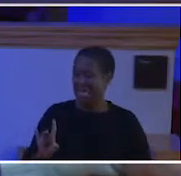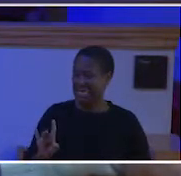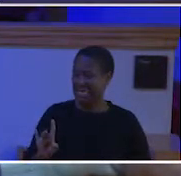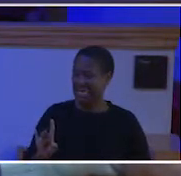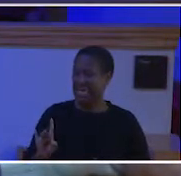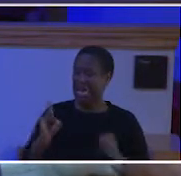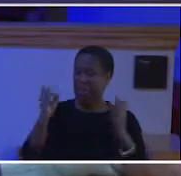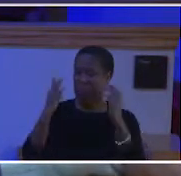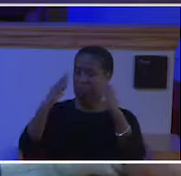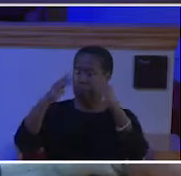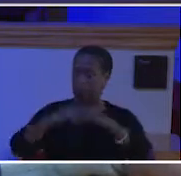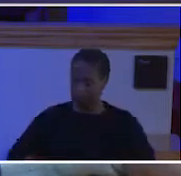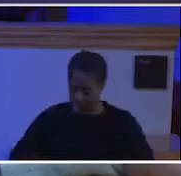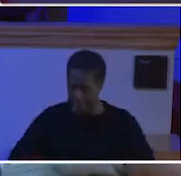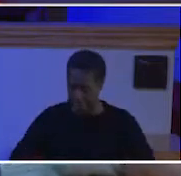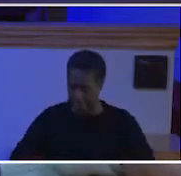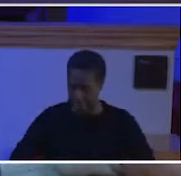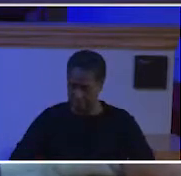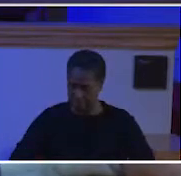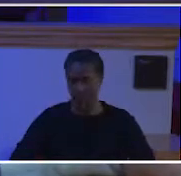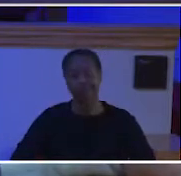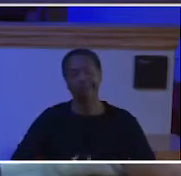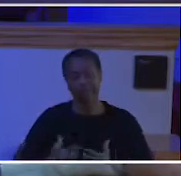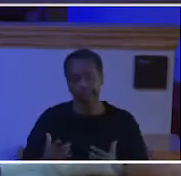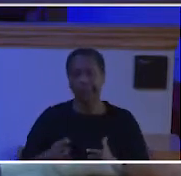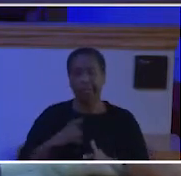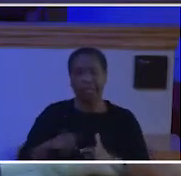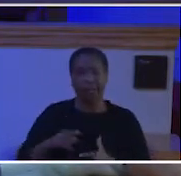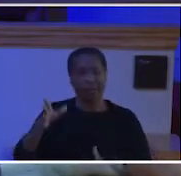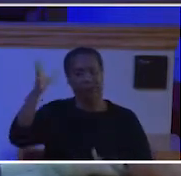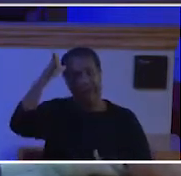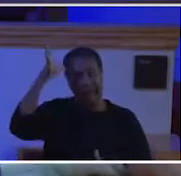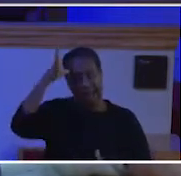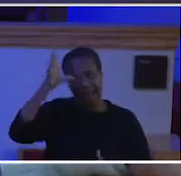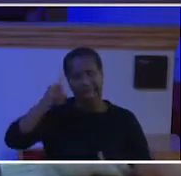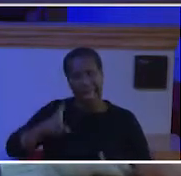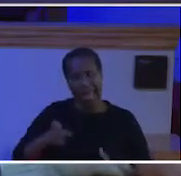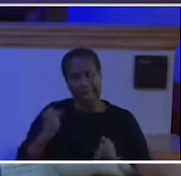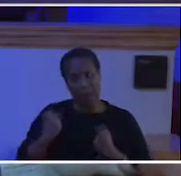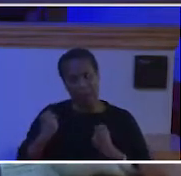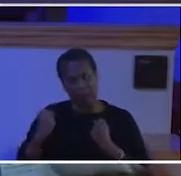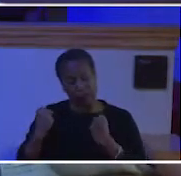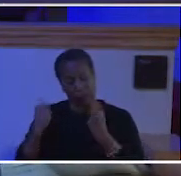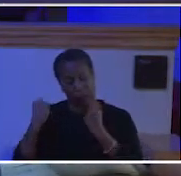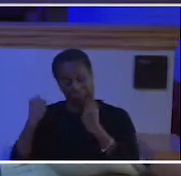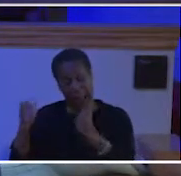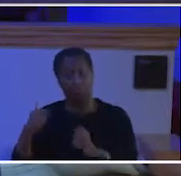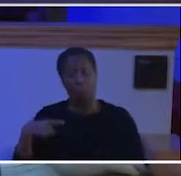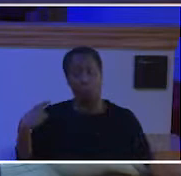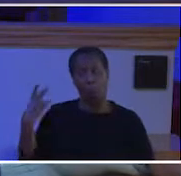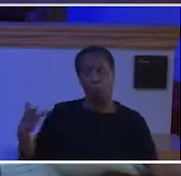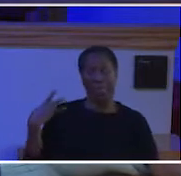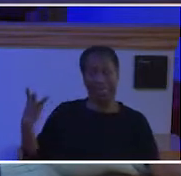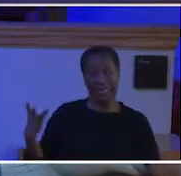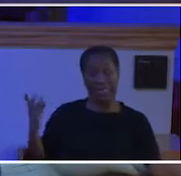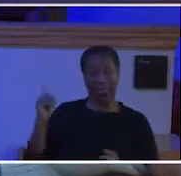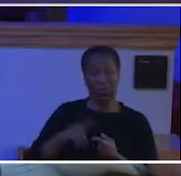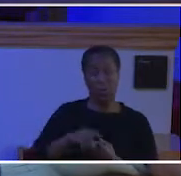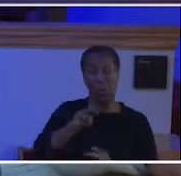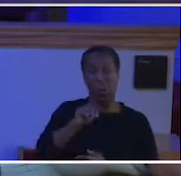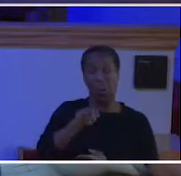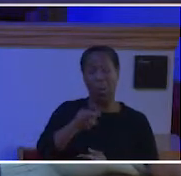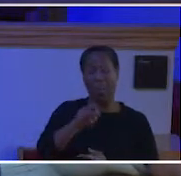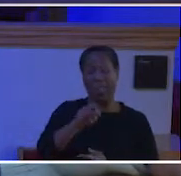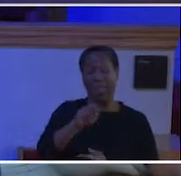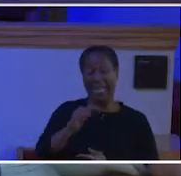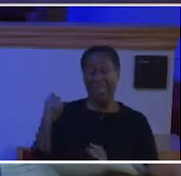down completely. To which then the father had to drive all the way from Washington State to Montana to